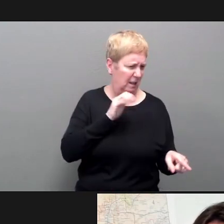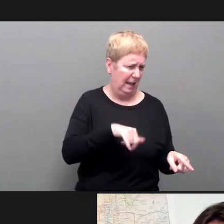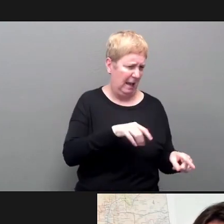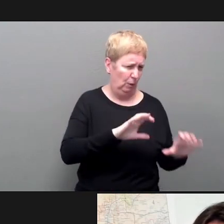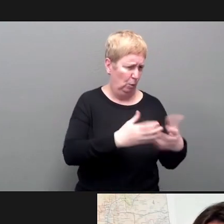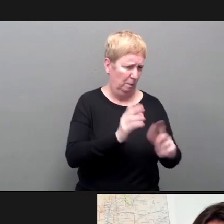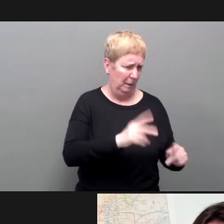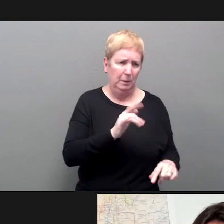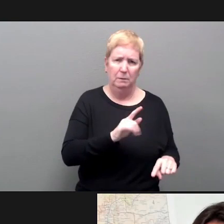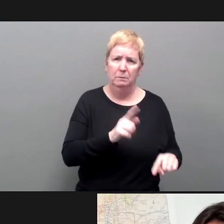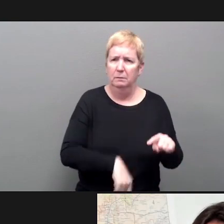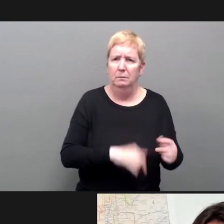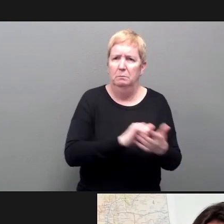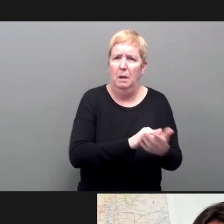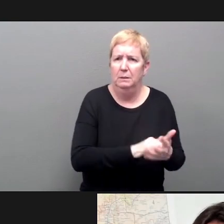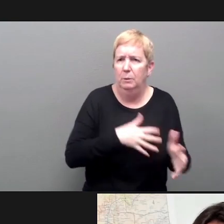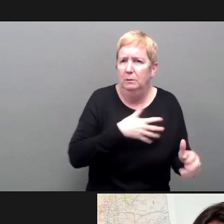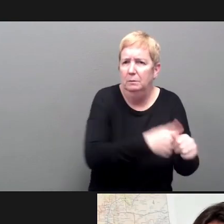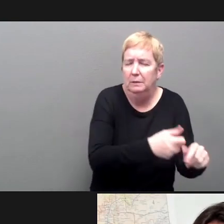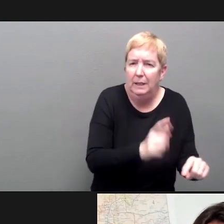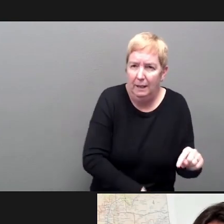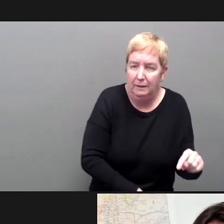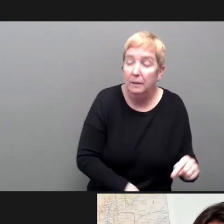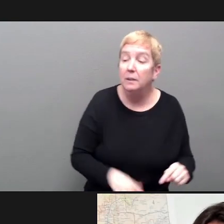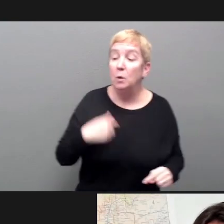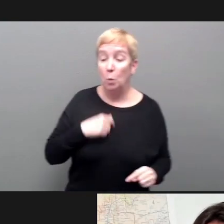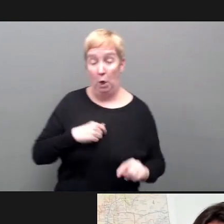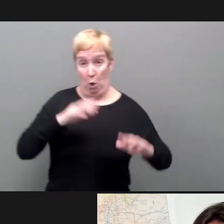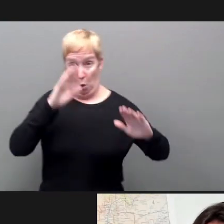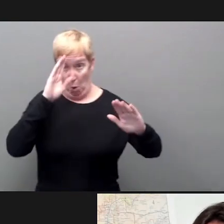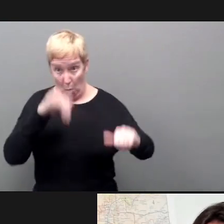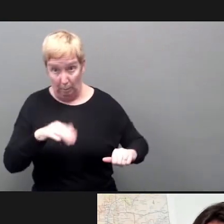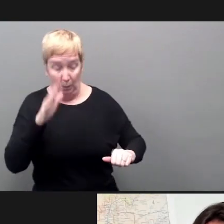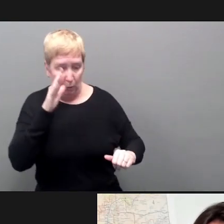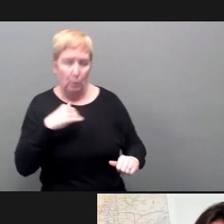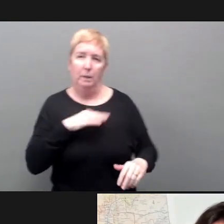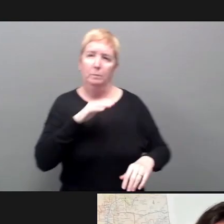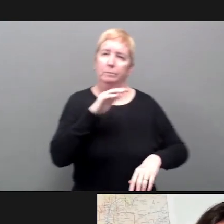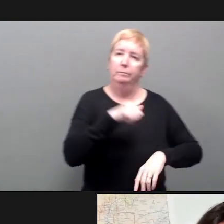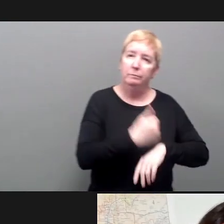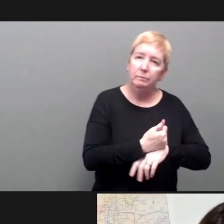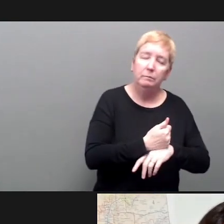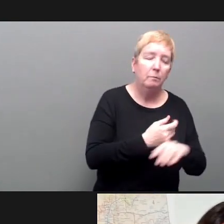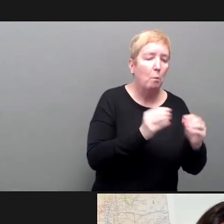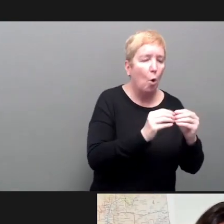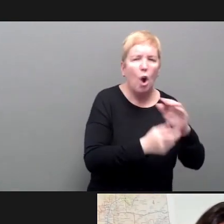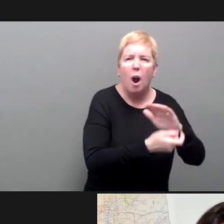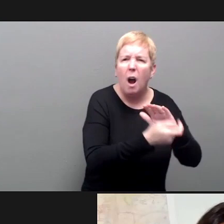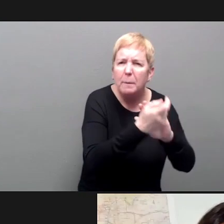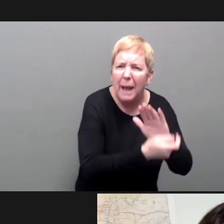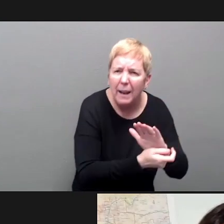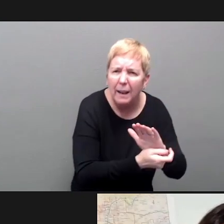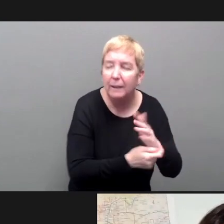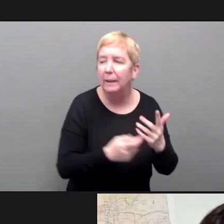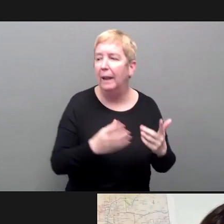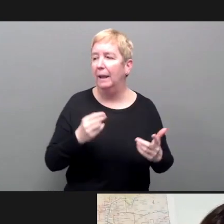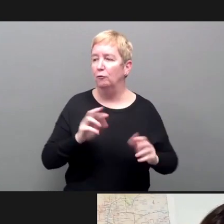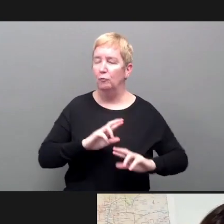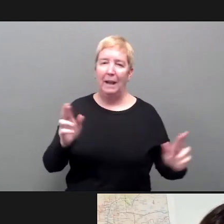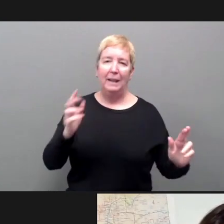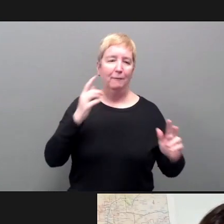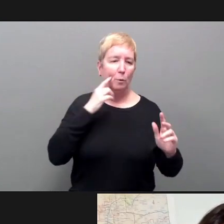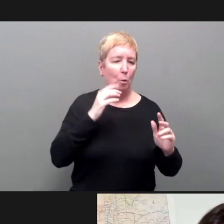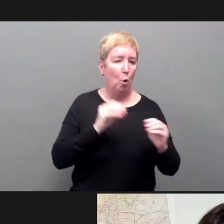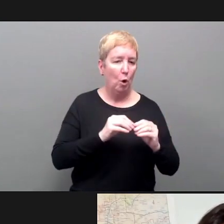difficult. So we're hoping to provide automation as the main effort, and then reaching out in specific situations, and particularly